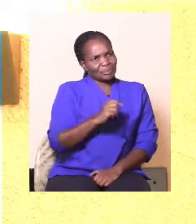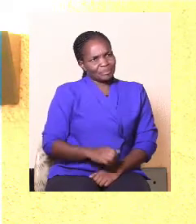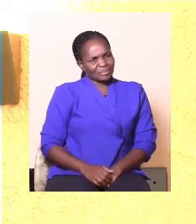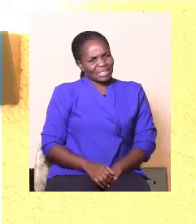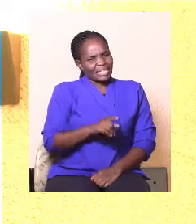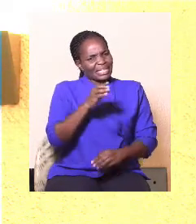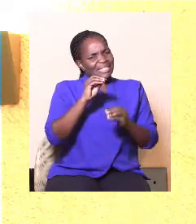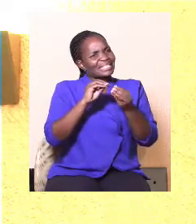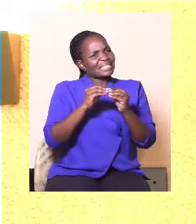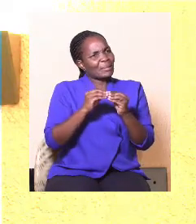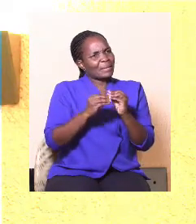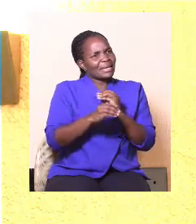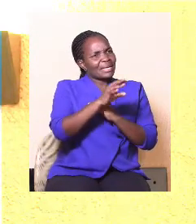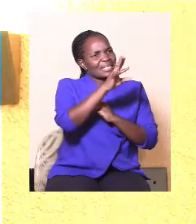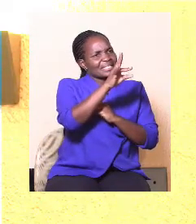this